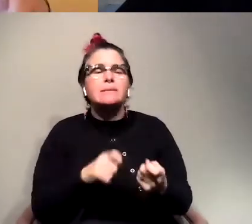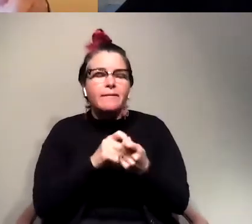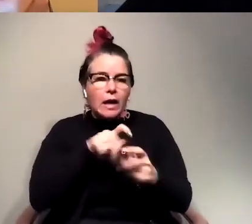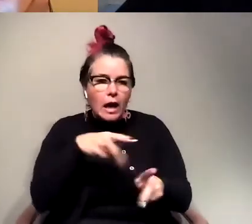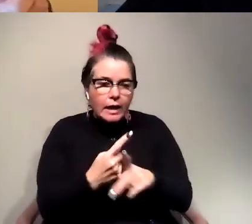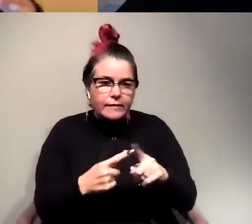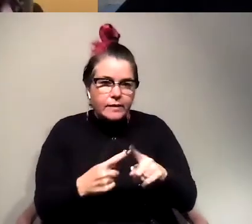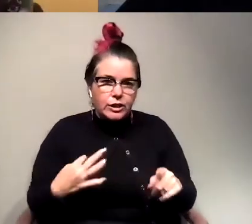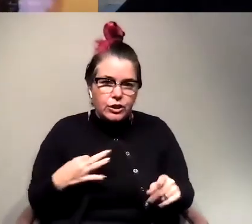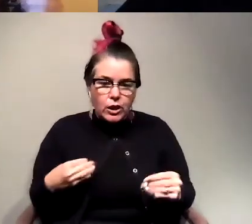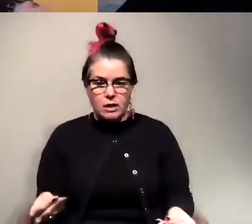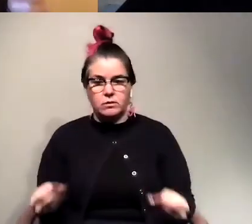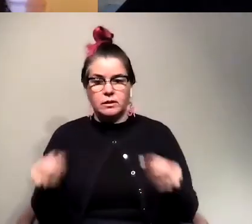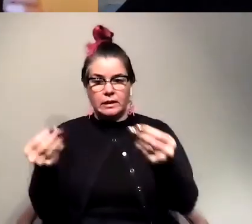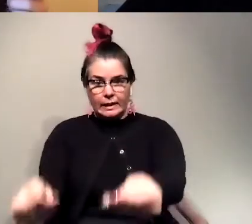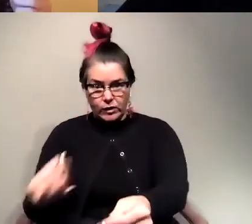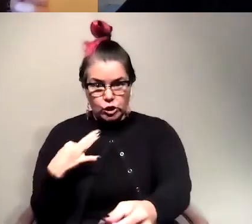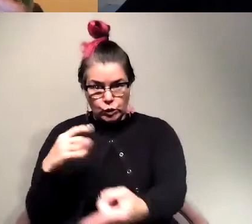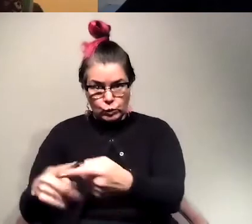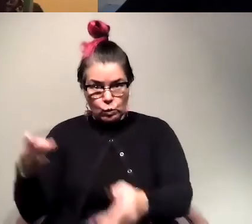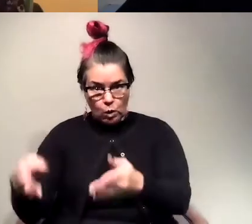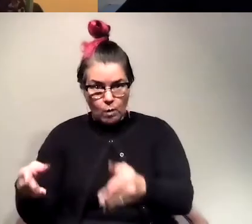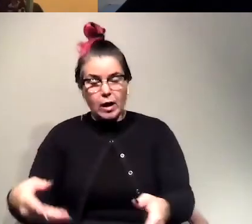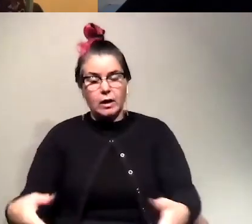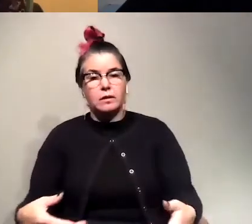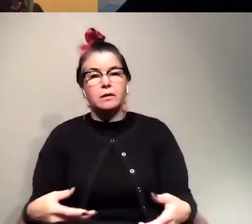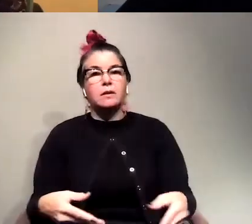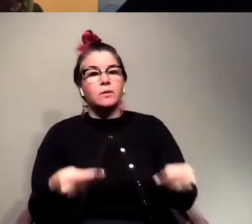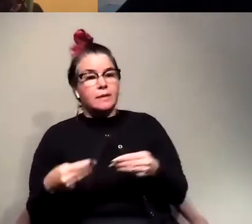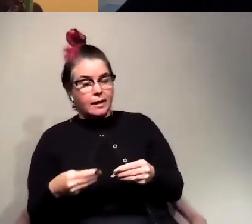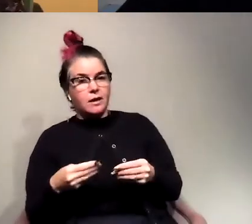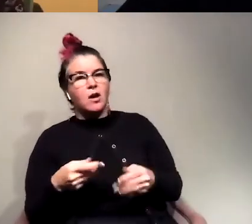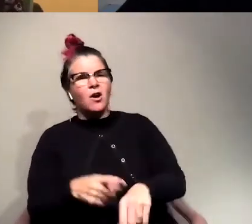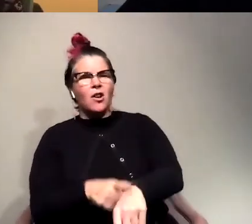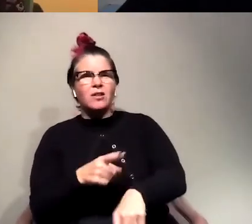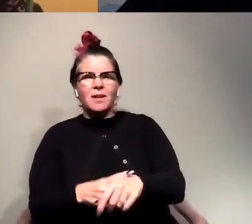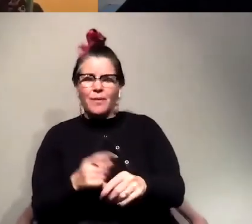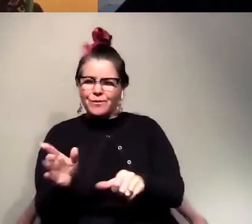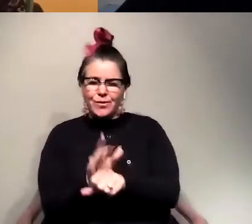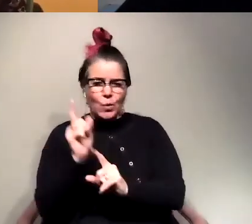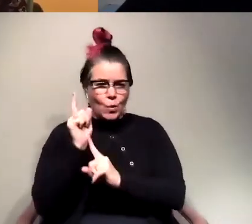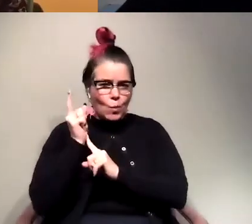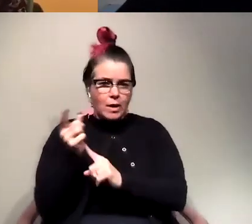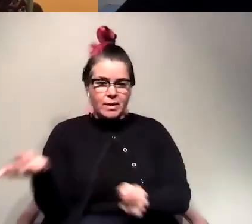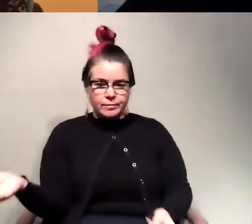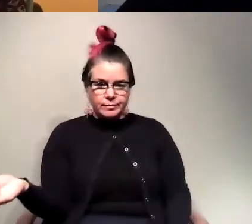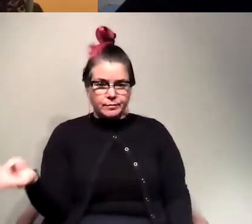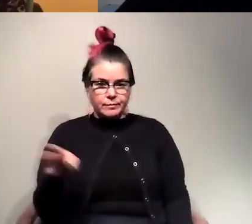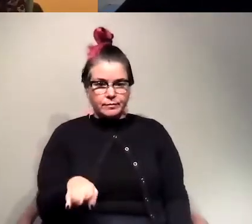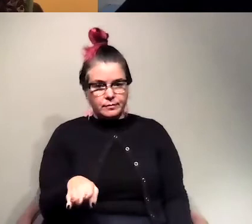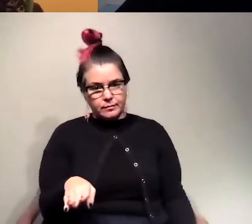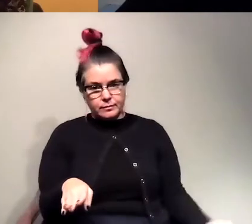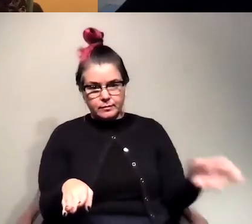the t-shirt to the robot, and it would take a long time, like a full minute or something like this, to fold a t-shirt. And